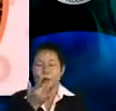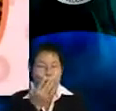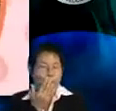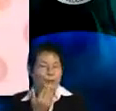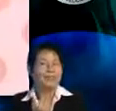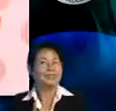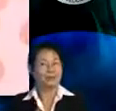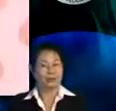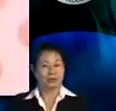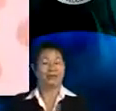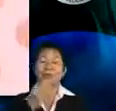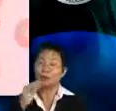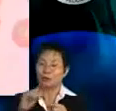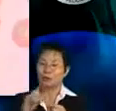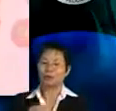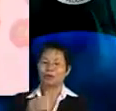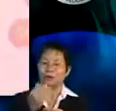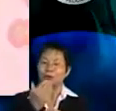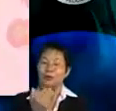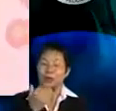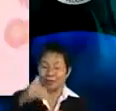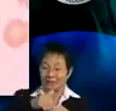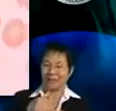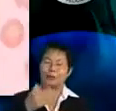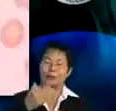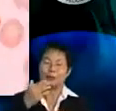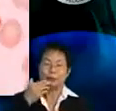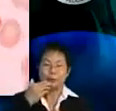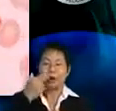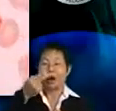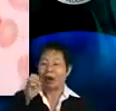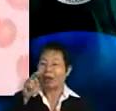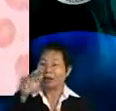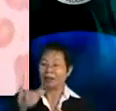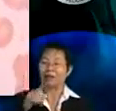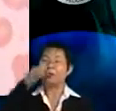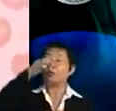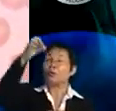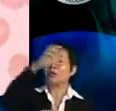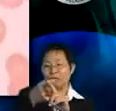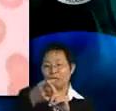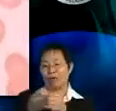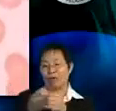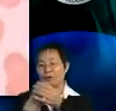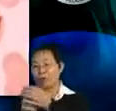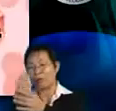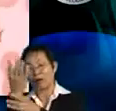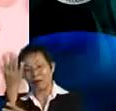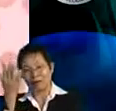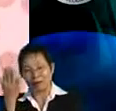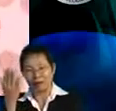sweet. Sugar can be found in honey, grapes, and also from plants such